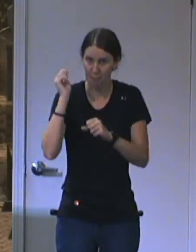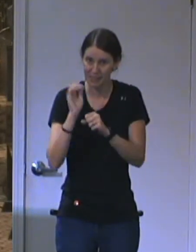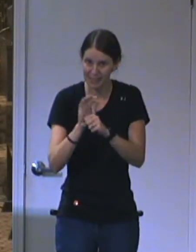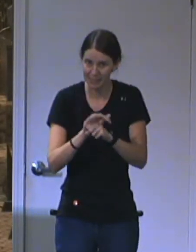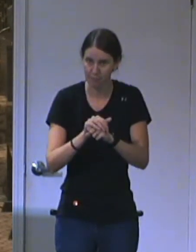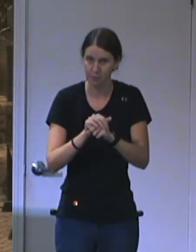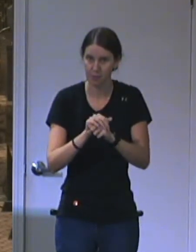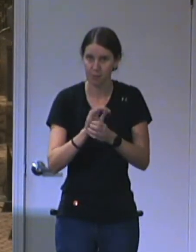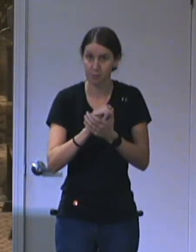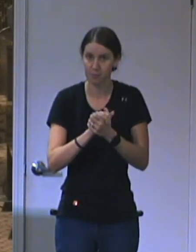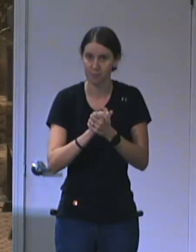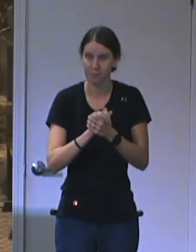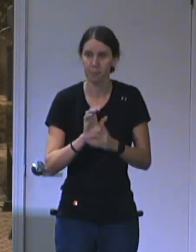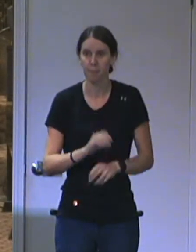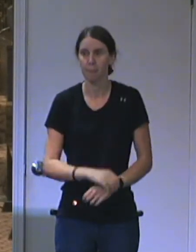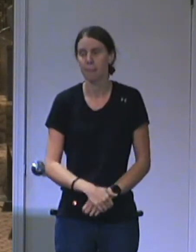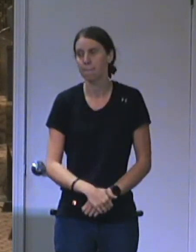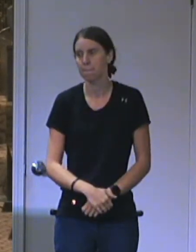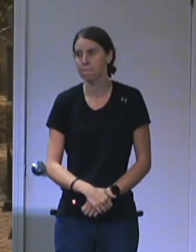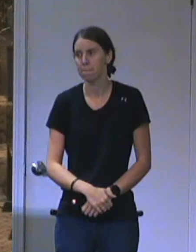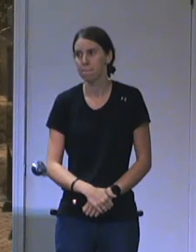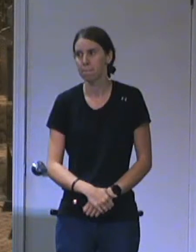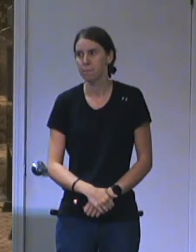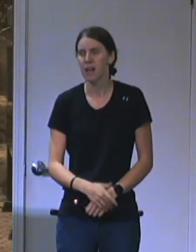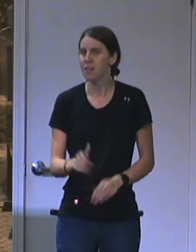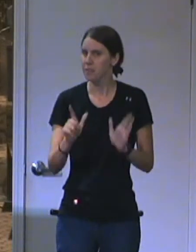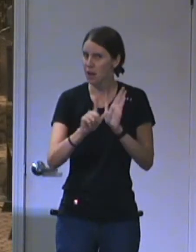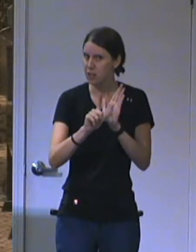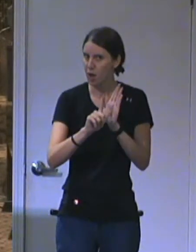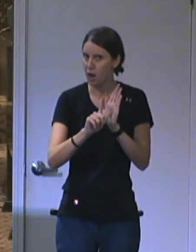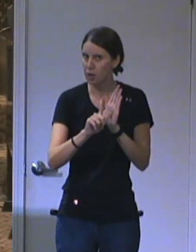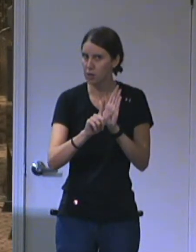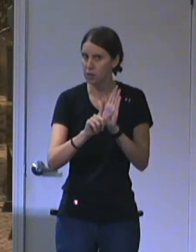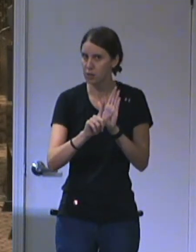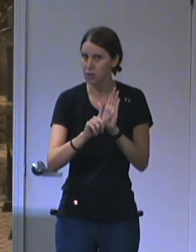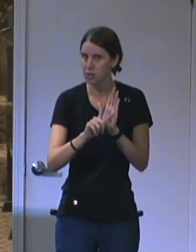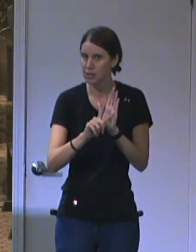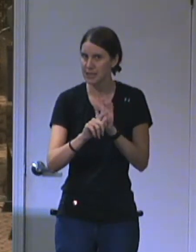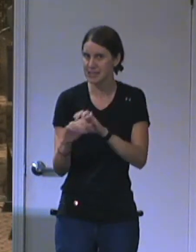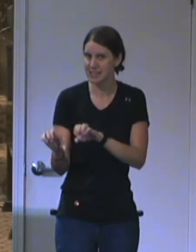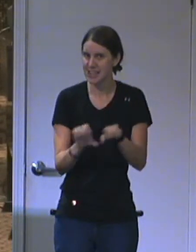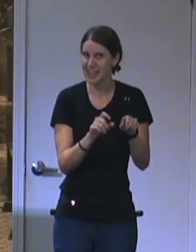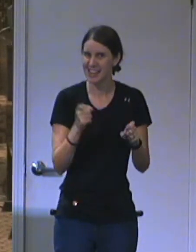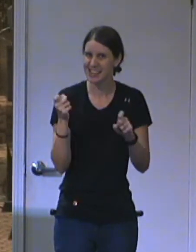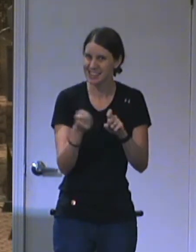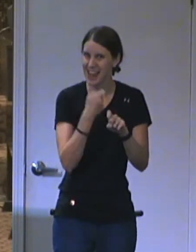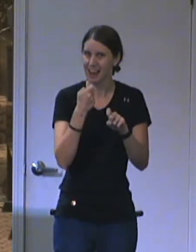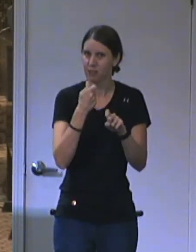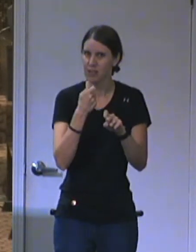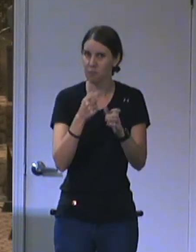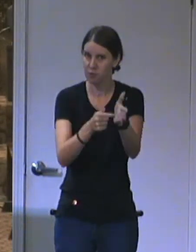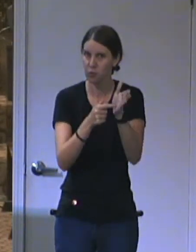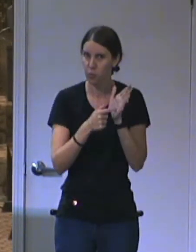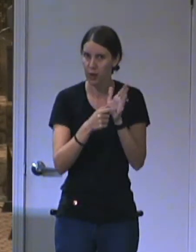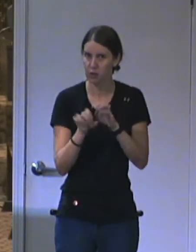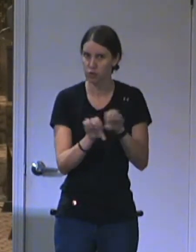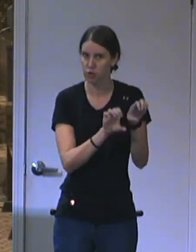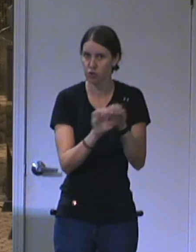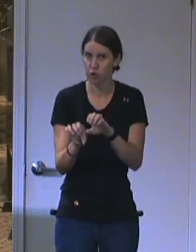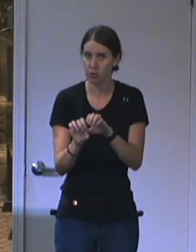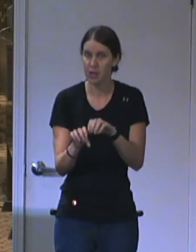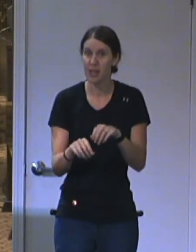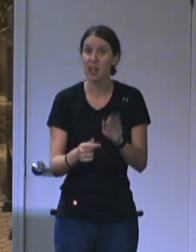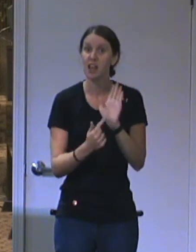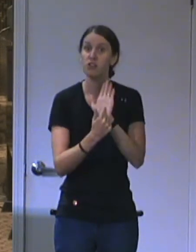He said, the law did exactly what the law was designed to do. It showed you